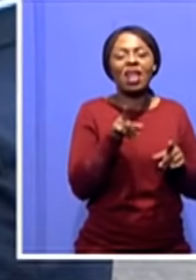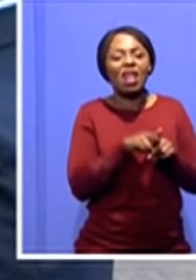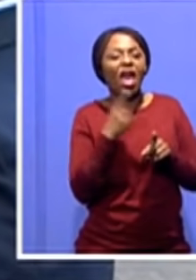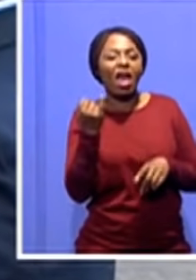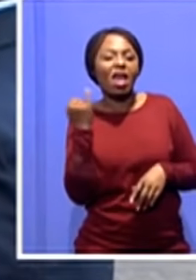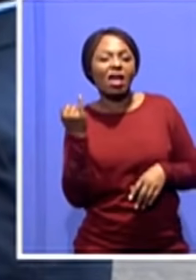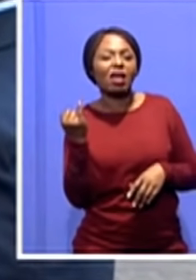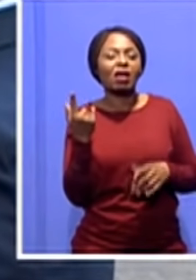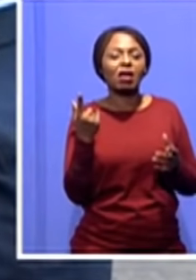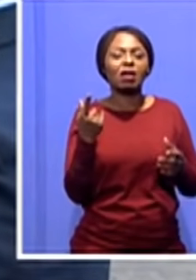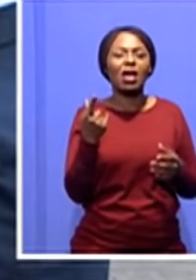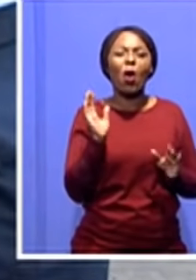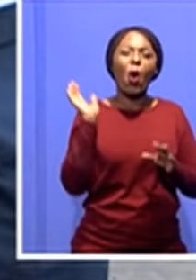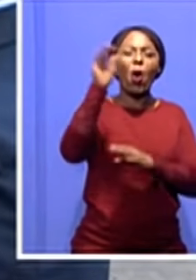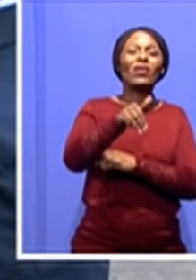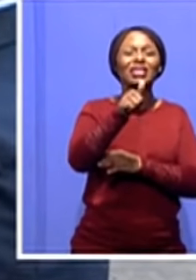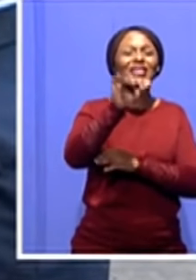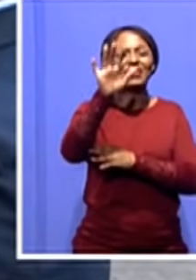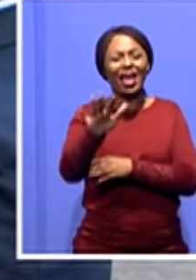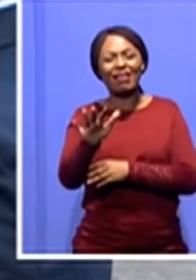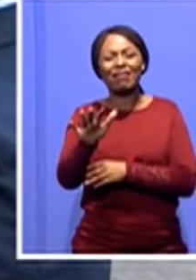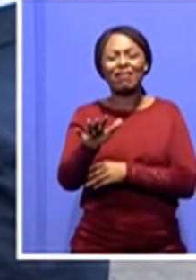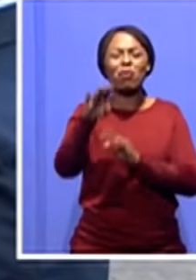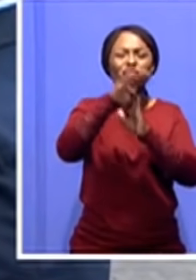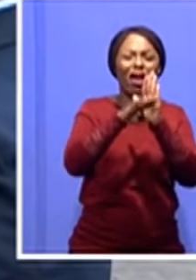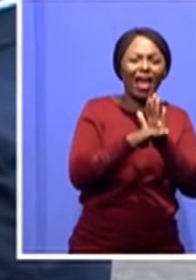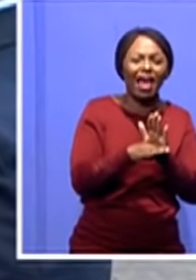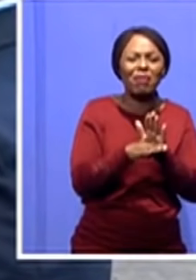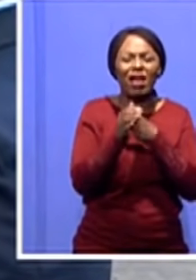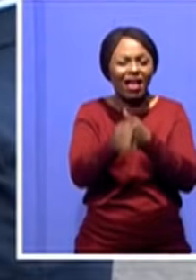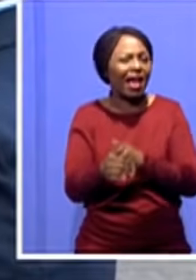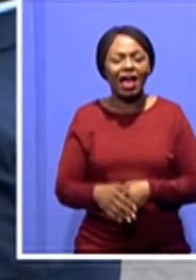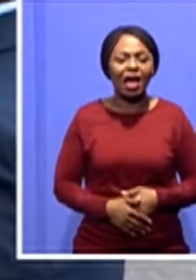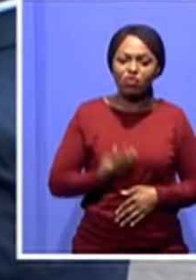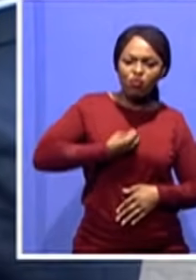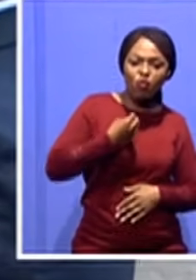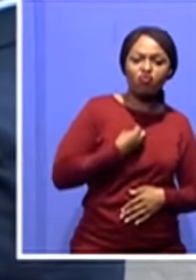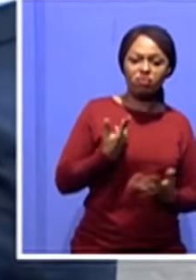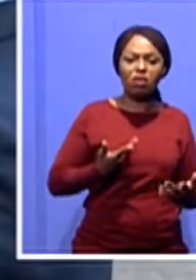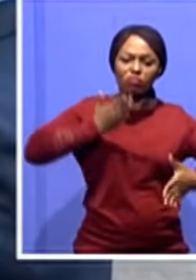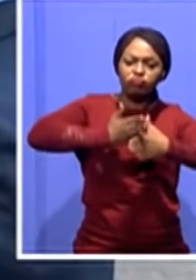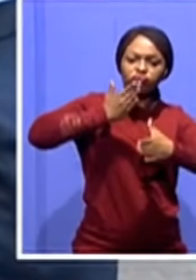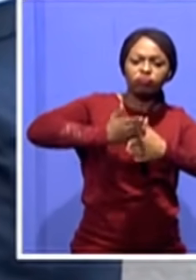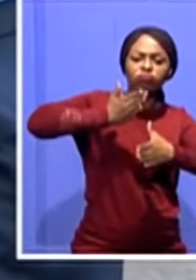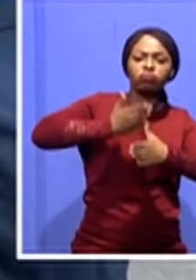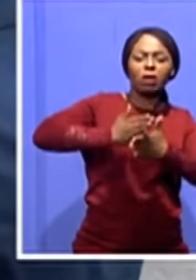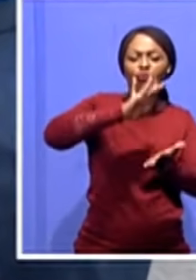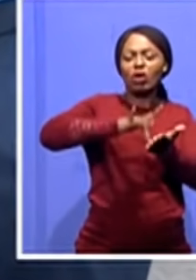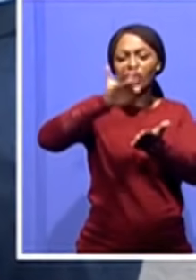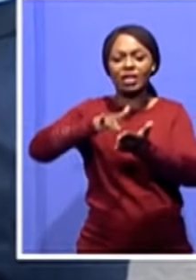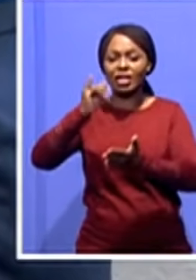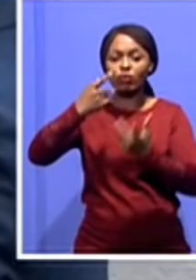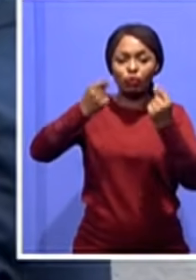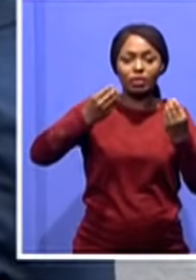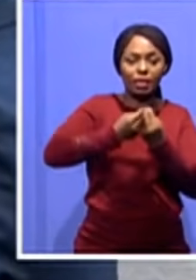65s who need to be running programs. So when we say we can hit the ground running and we can work, that is what we're going to do. So we're ready to take on South Africa. Thank you